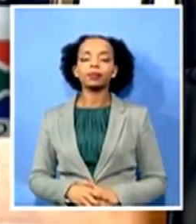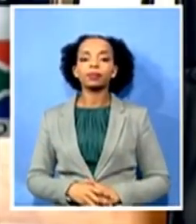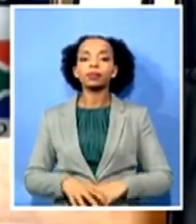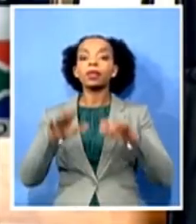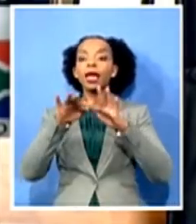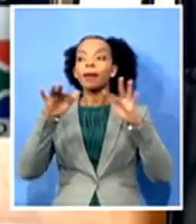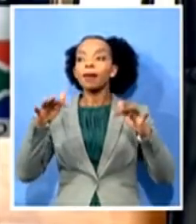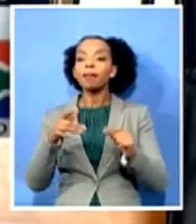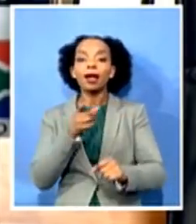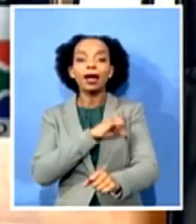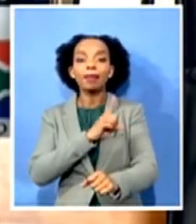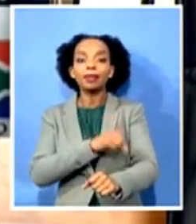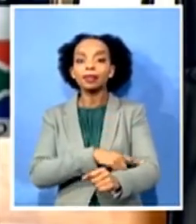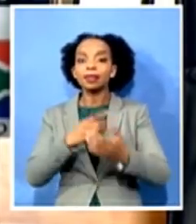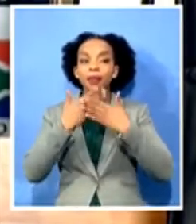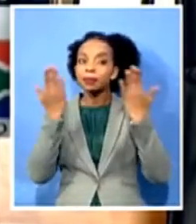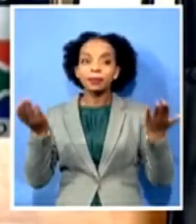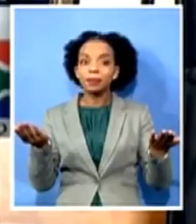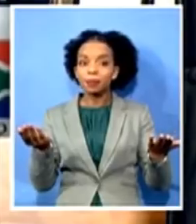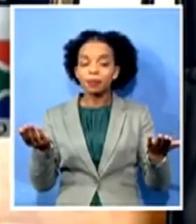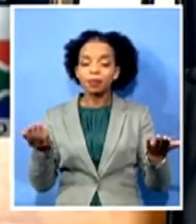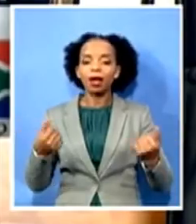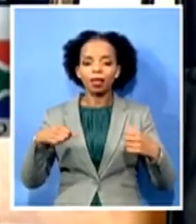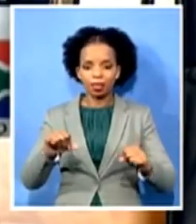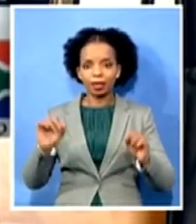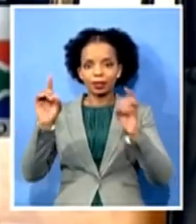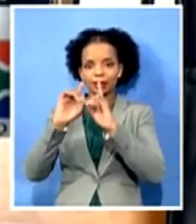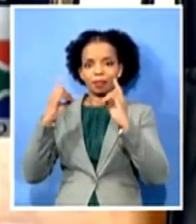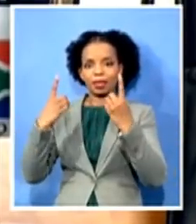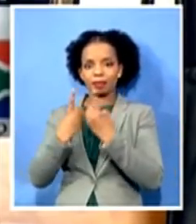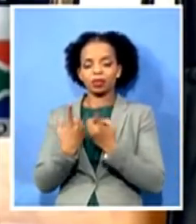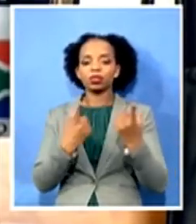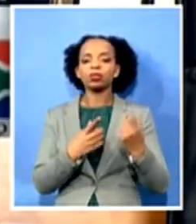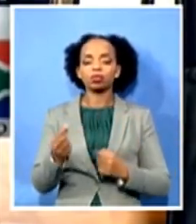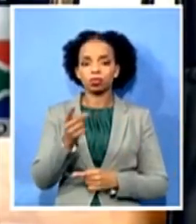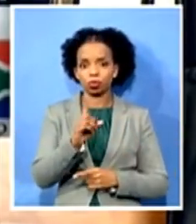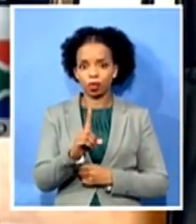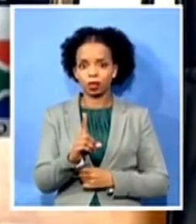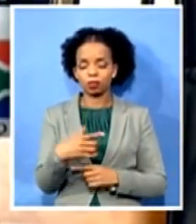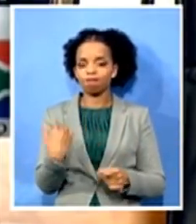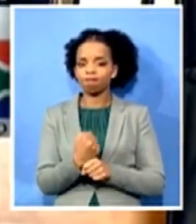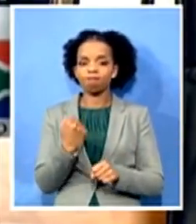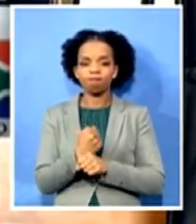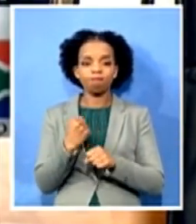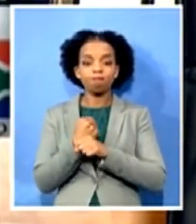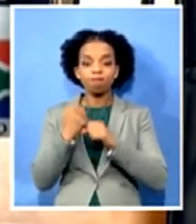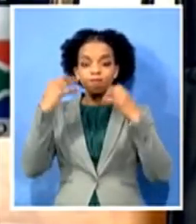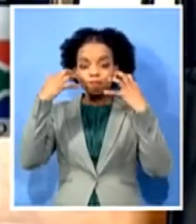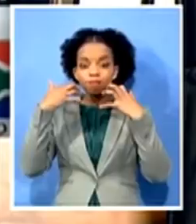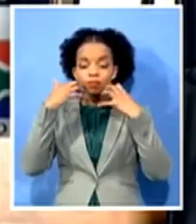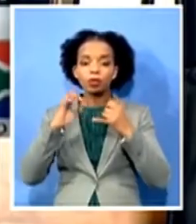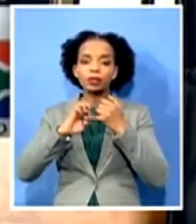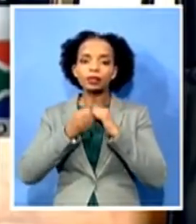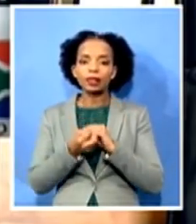department will devise means to be able to capacitate them in